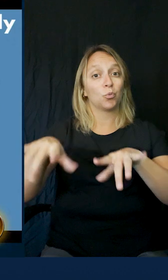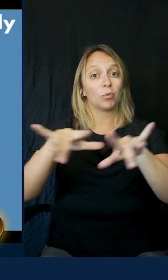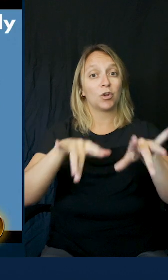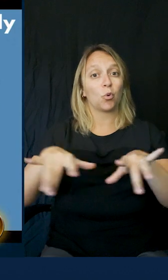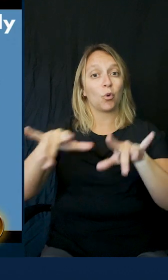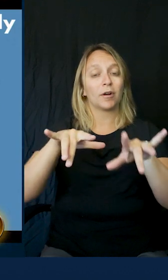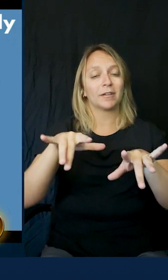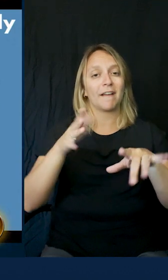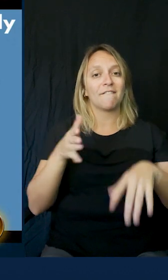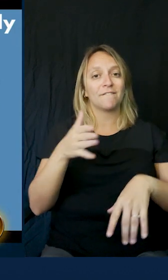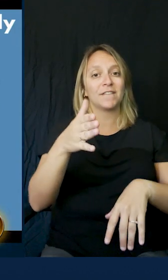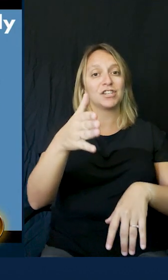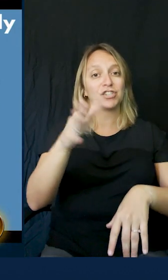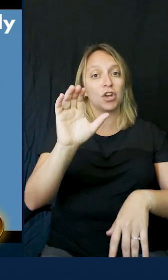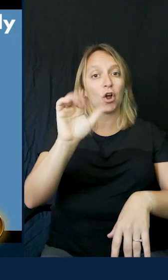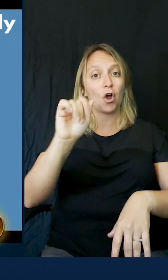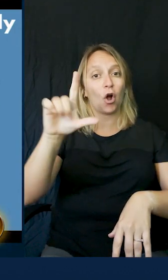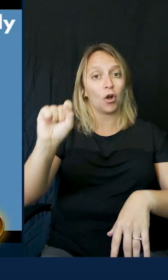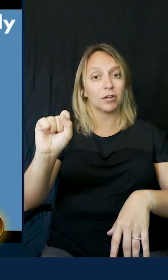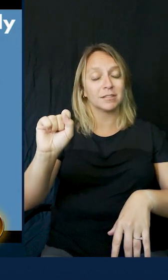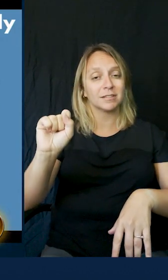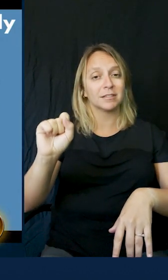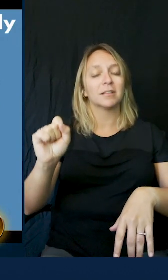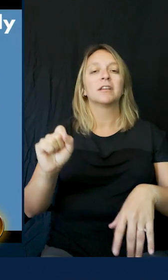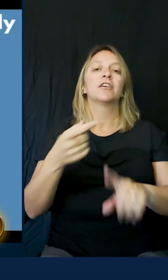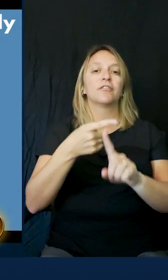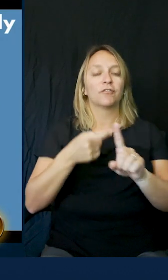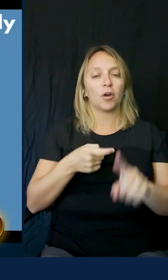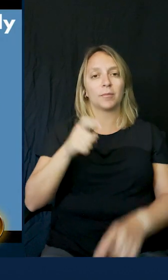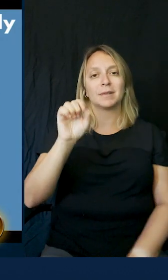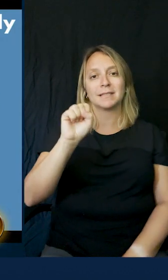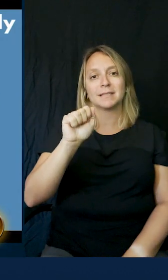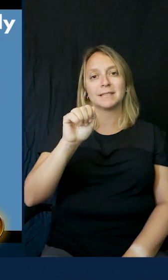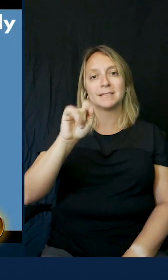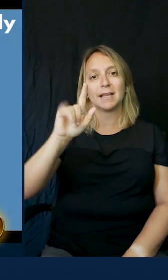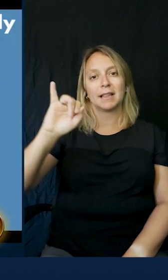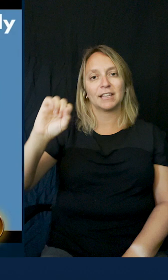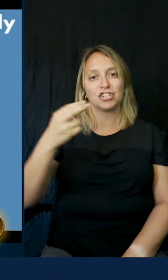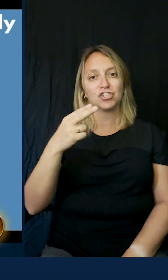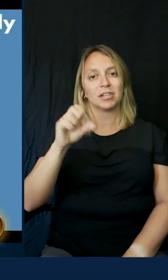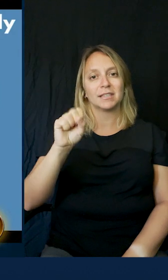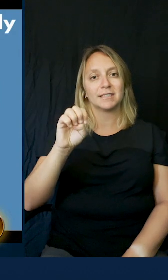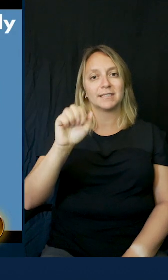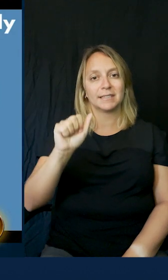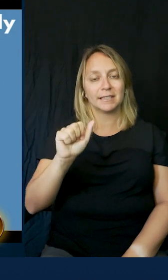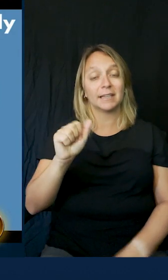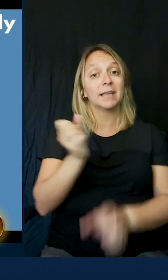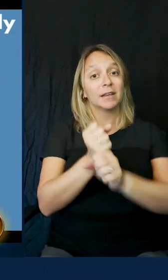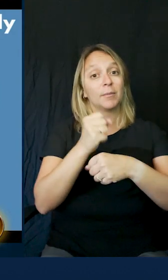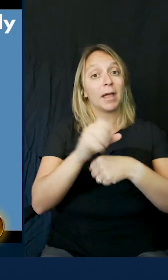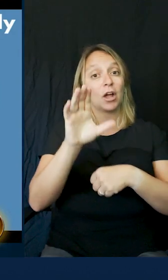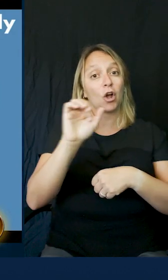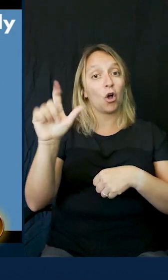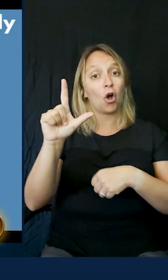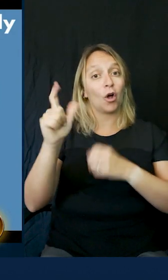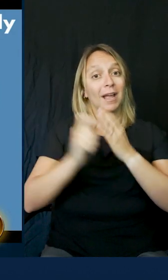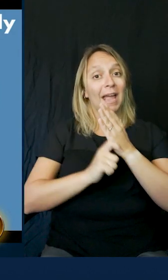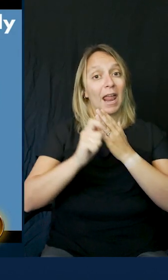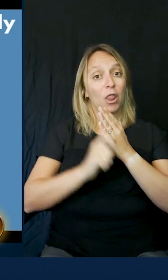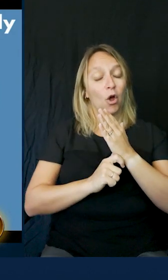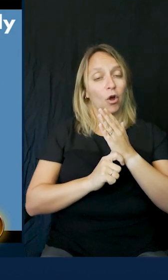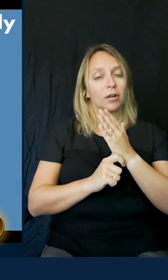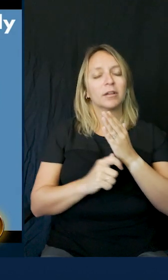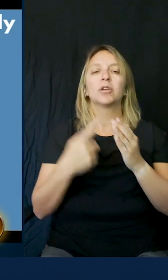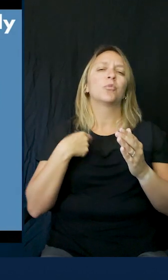of their fish species from the Salish Sea and the Coral Triangle to make a call catalog. And we're working to identify